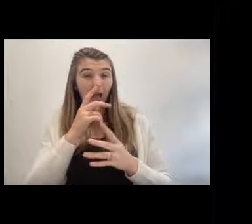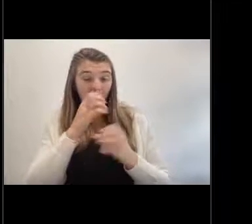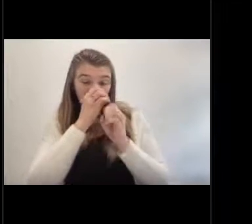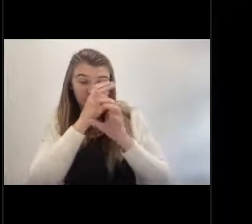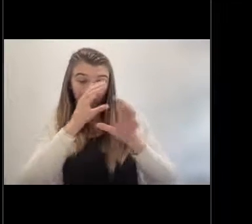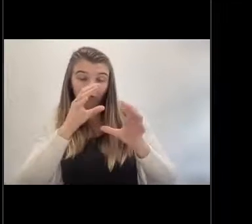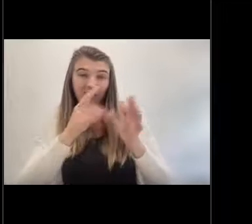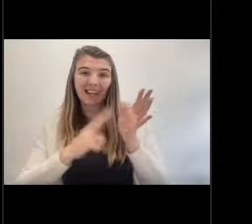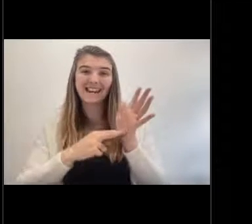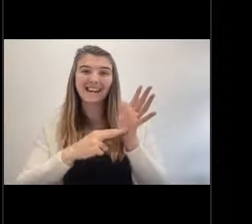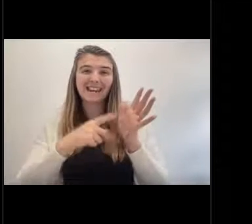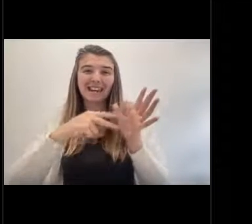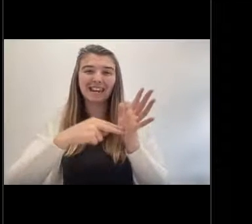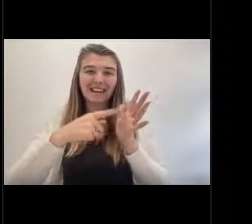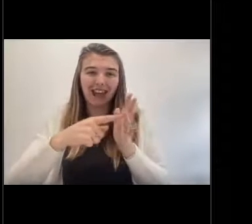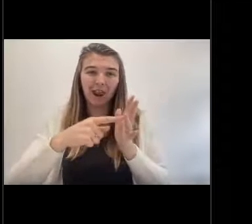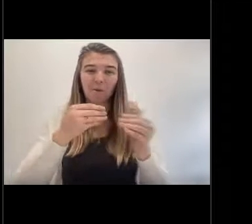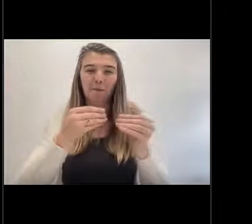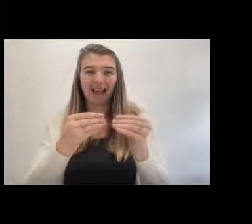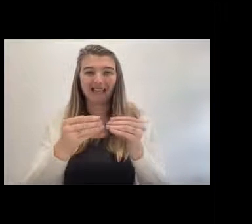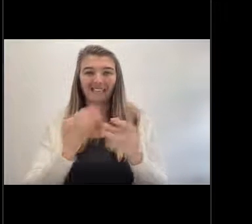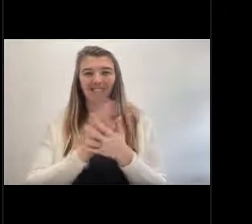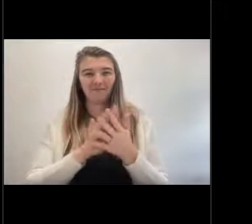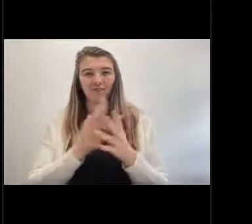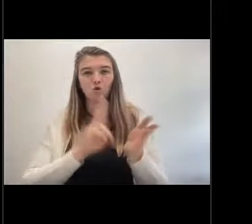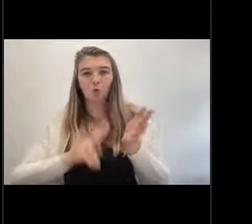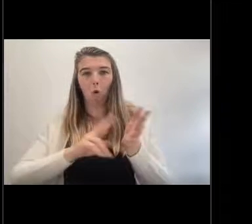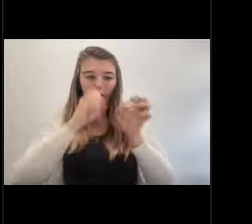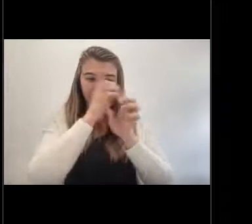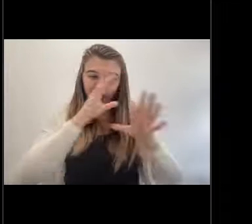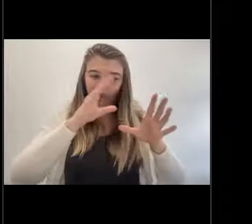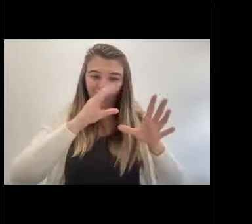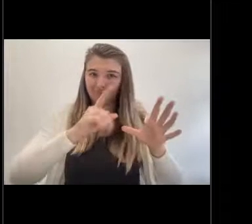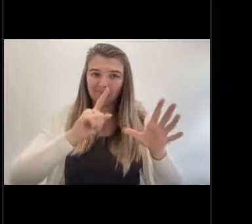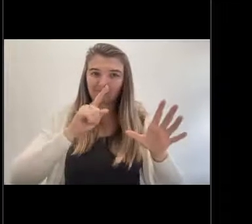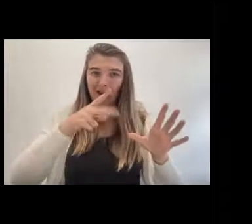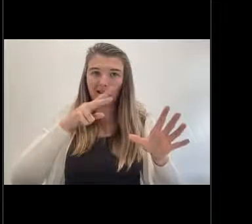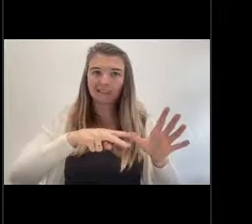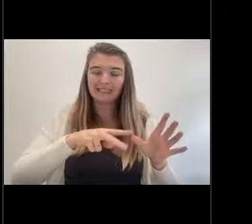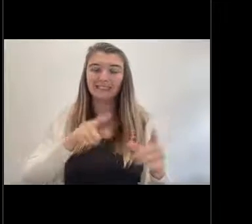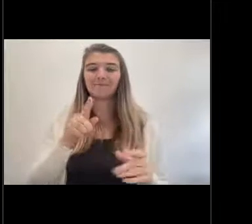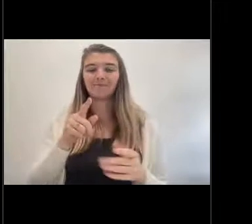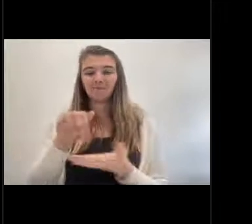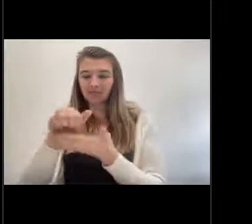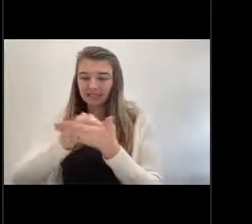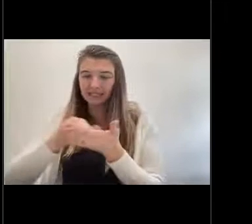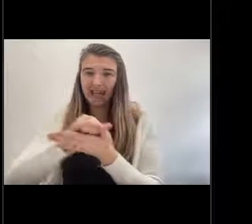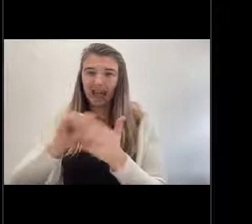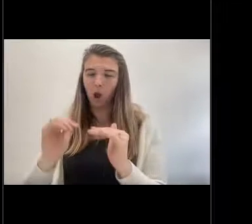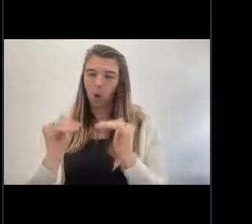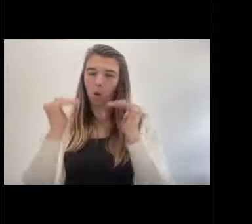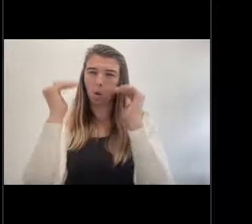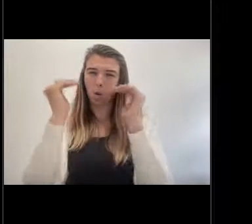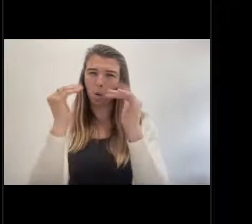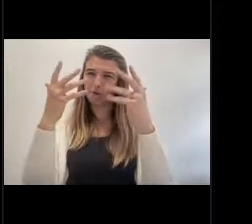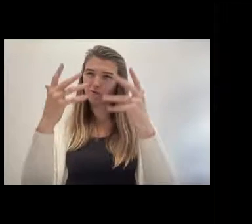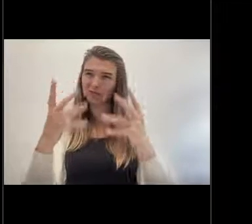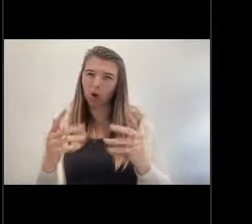see with an optical microscope. You will get very high resolution images, and you could also have elemental